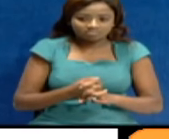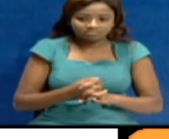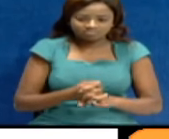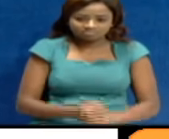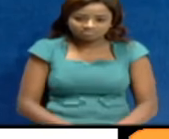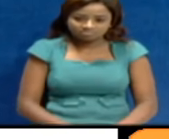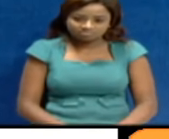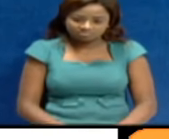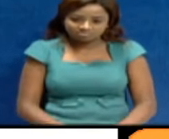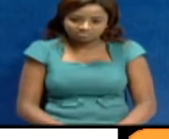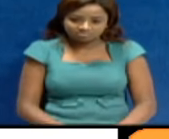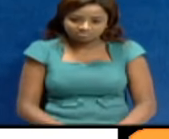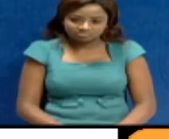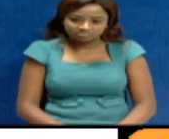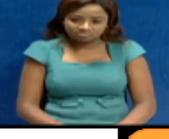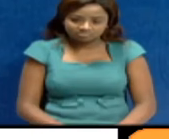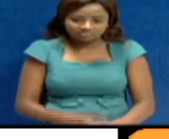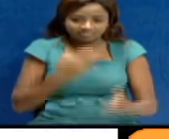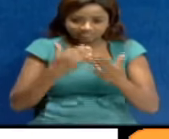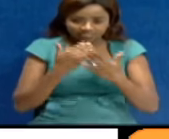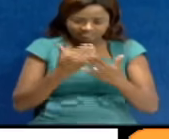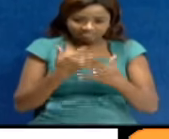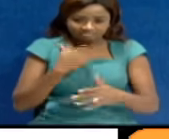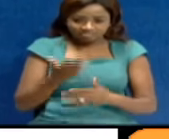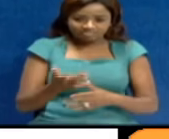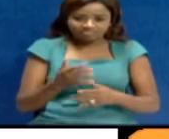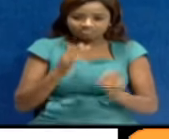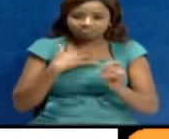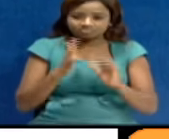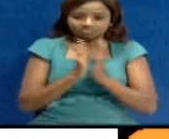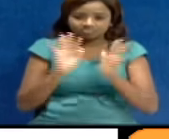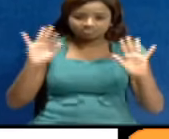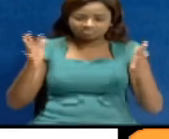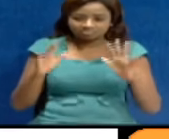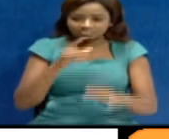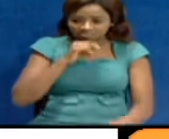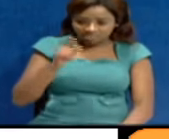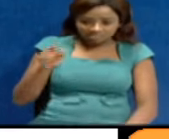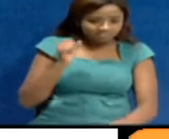studio. And we must thank Okiya Omtata for doing a great job. I think